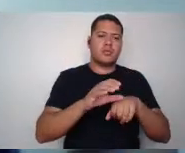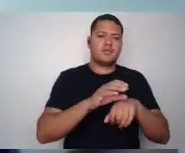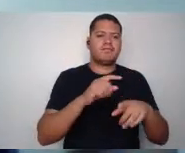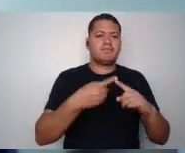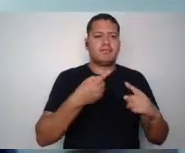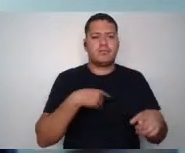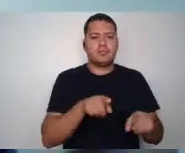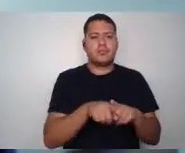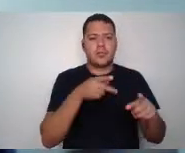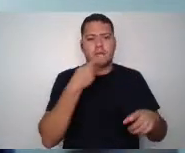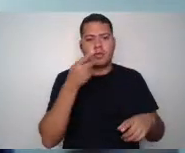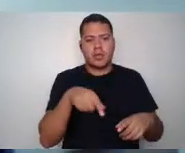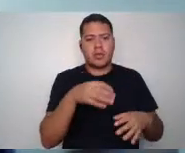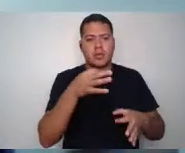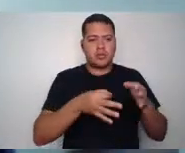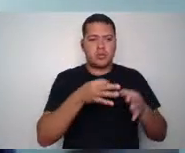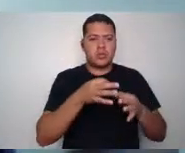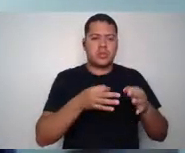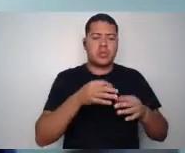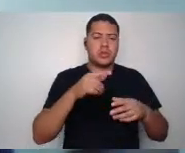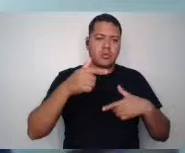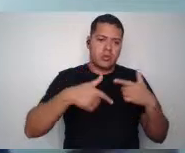is in our Constitution.